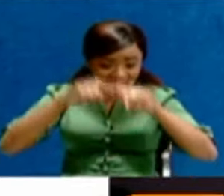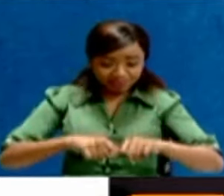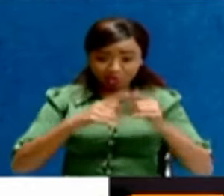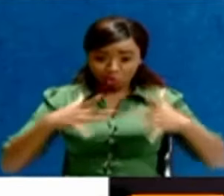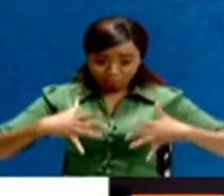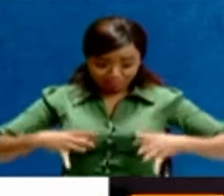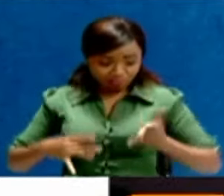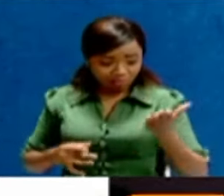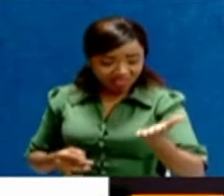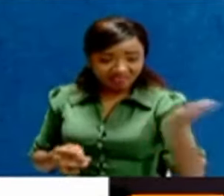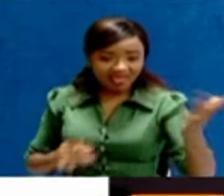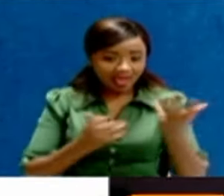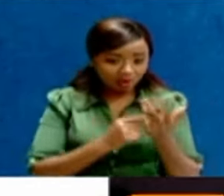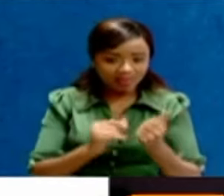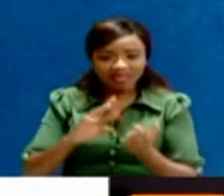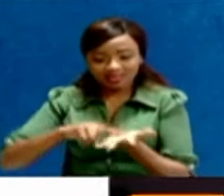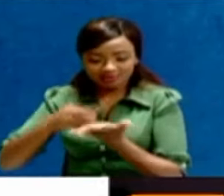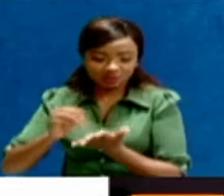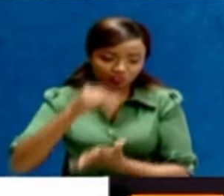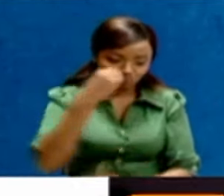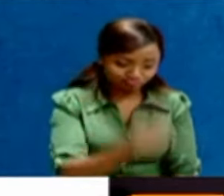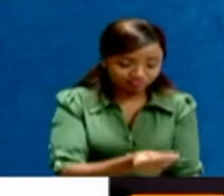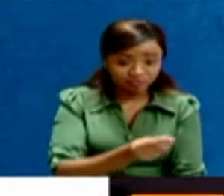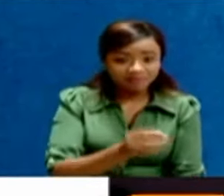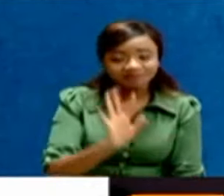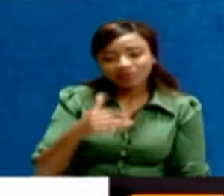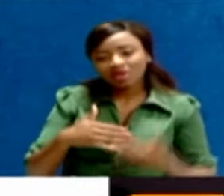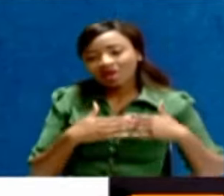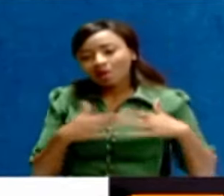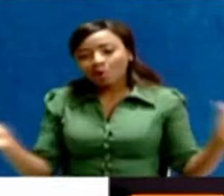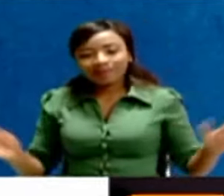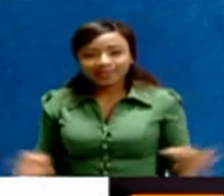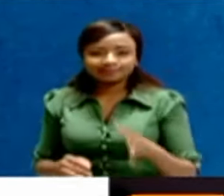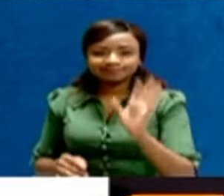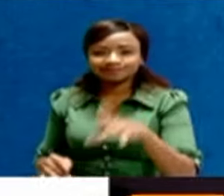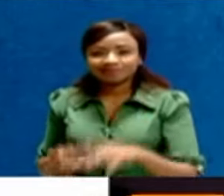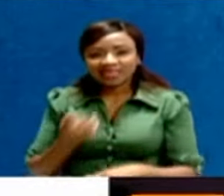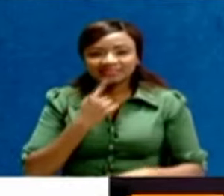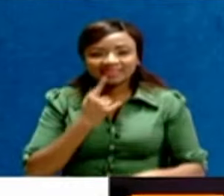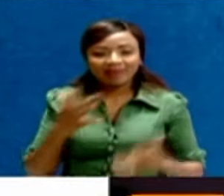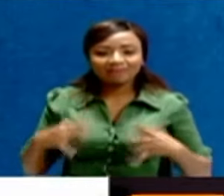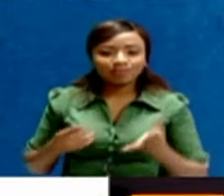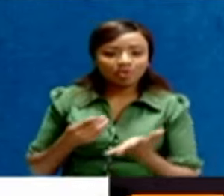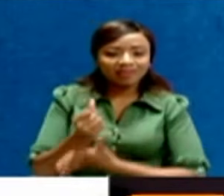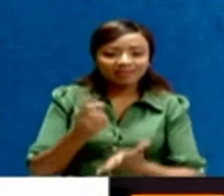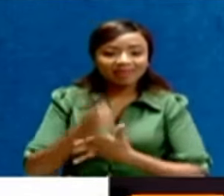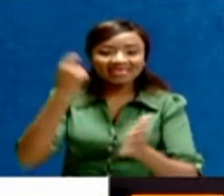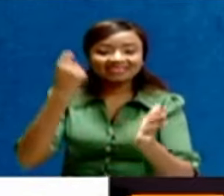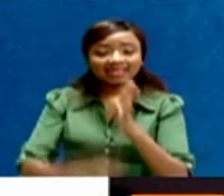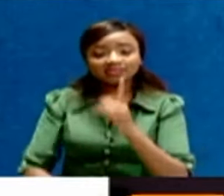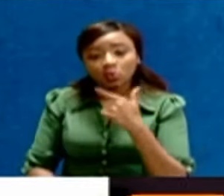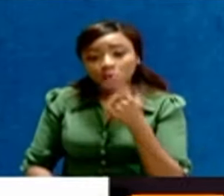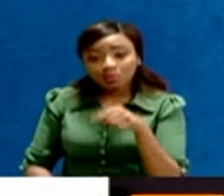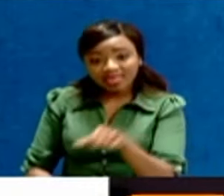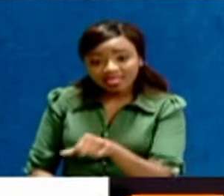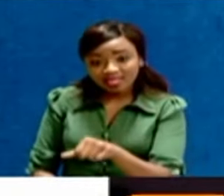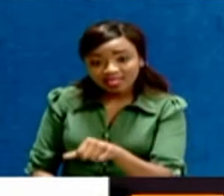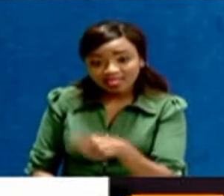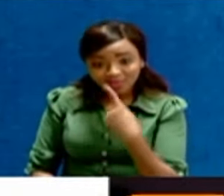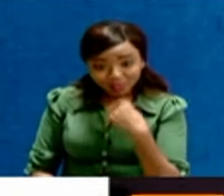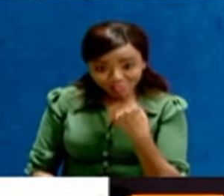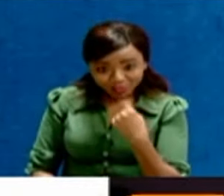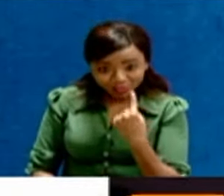clear, let us be very, very honest. You know, if you now talk about people paying taxes, who actually pays those taxes?